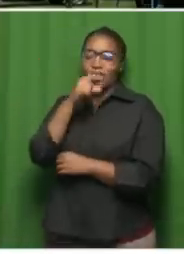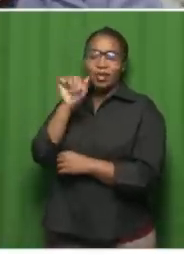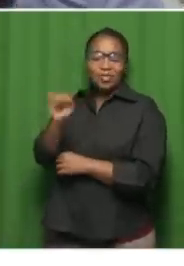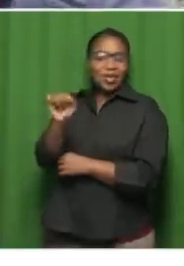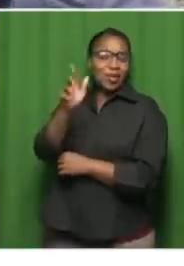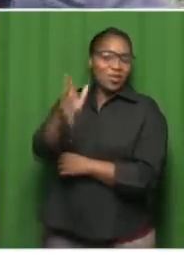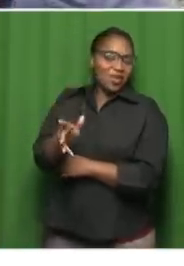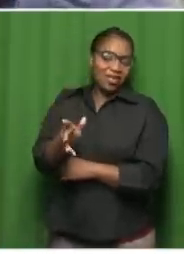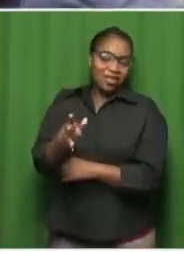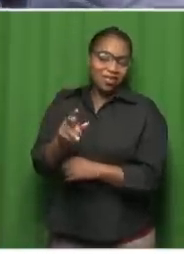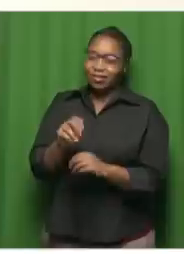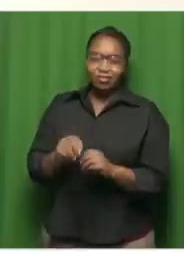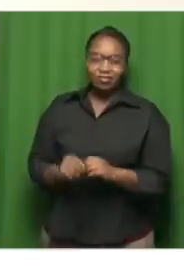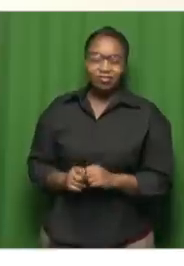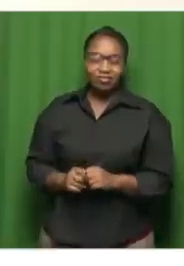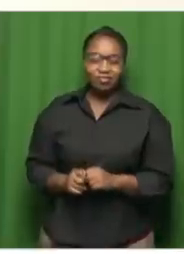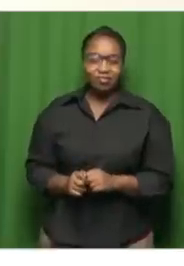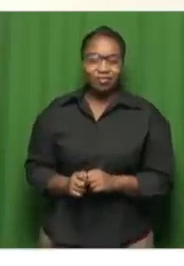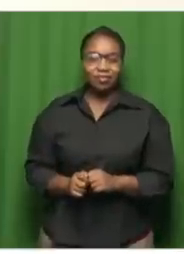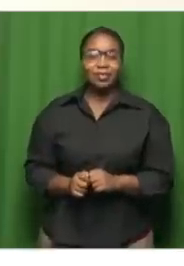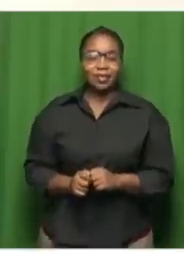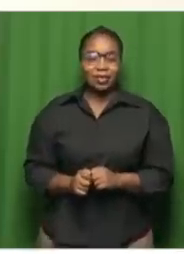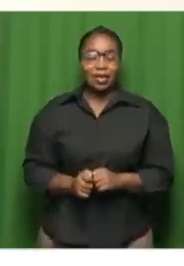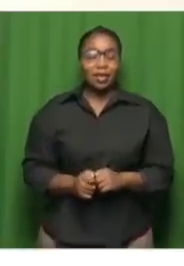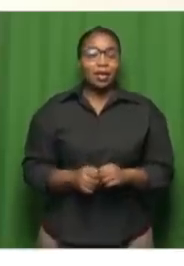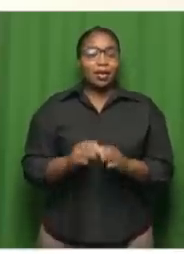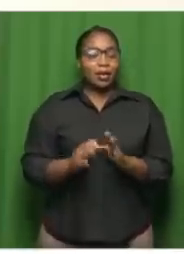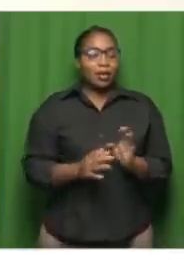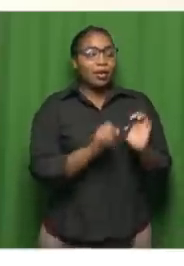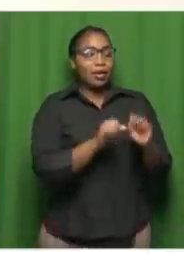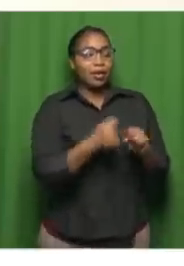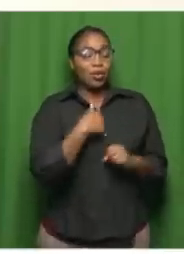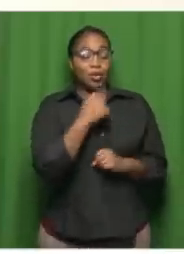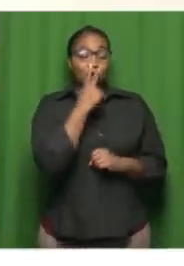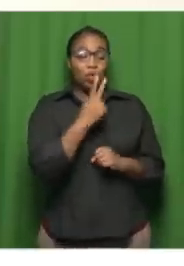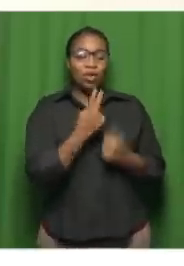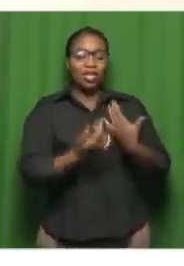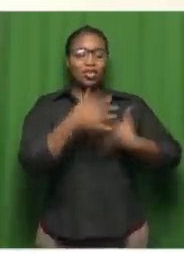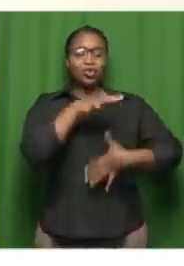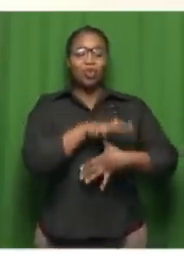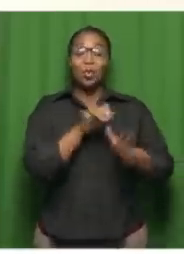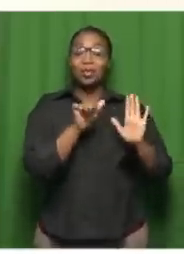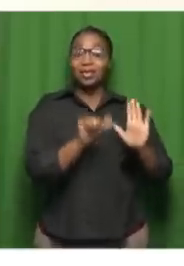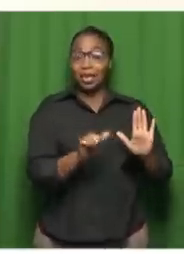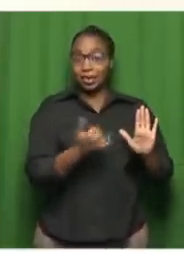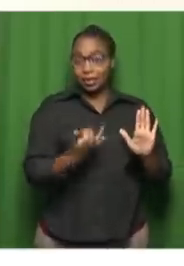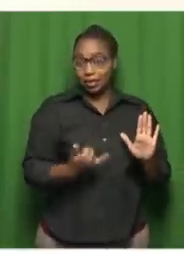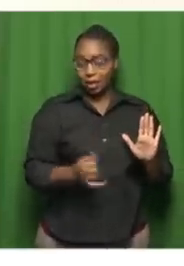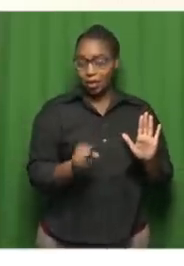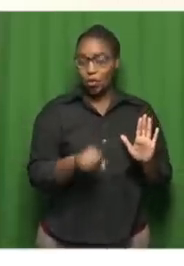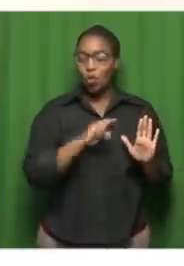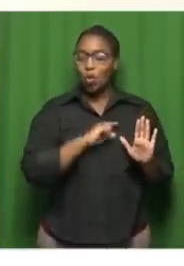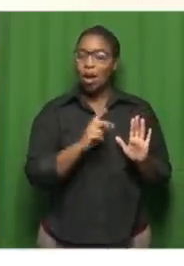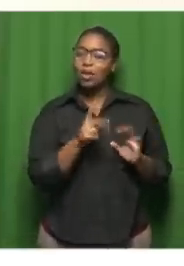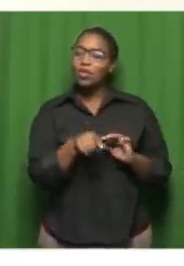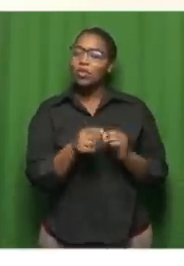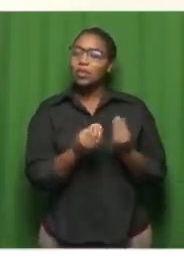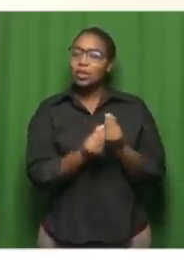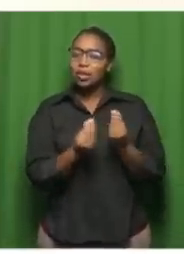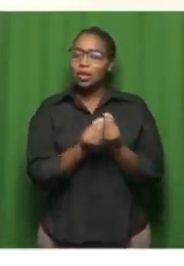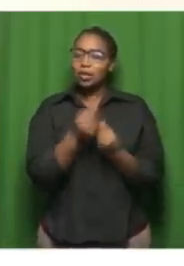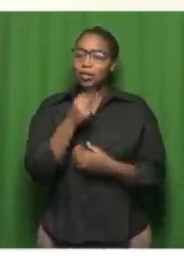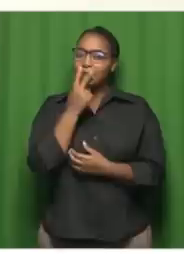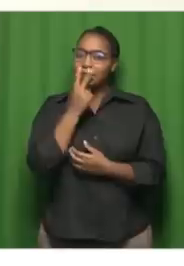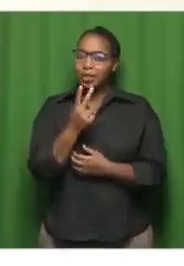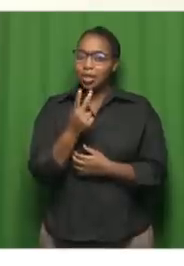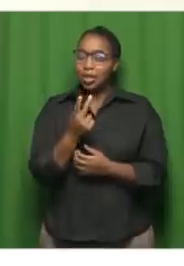stage. Mm. I want to look at the top six now, because that's also one of the things that we should be seeing coming